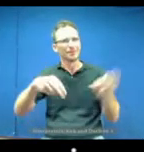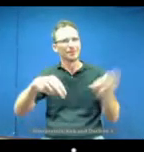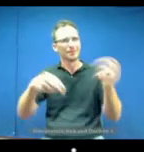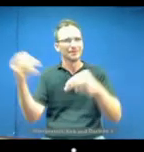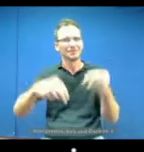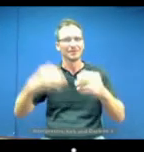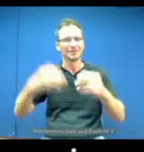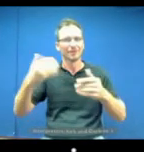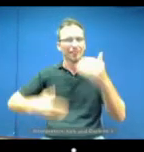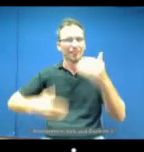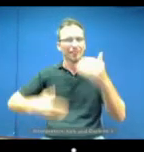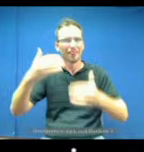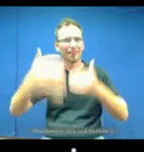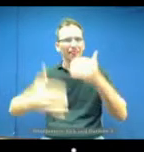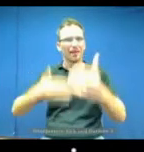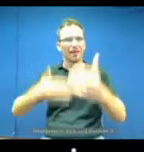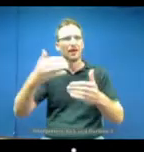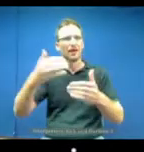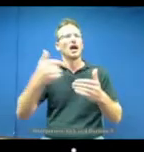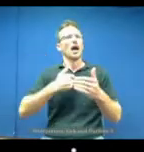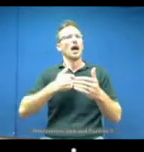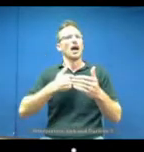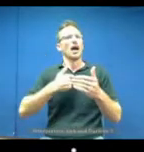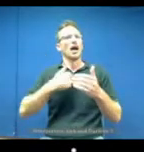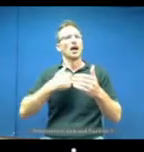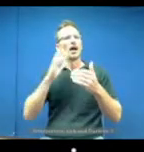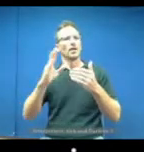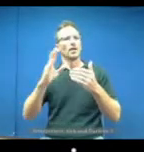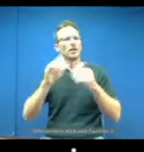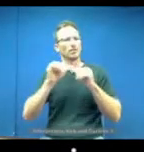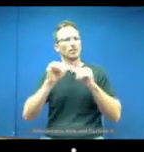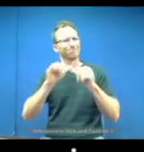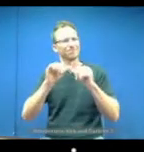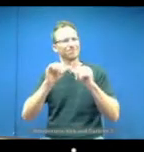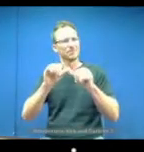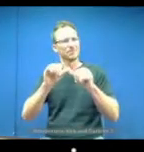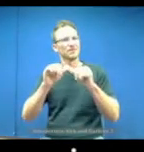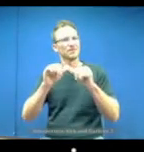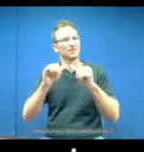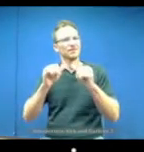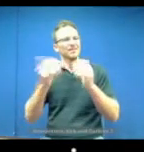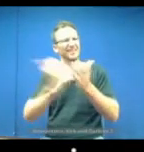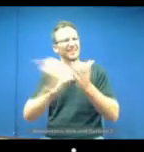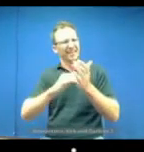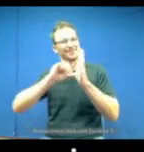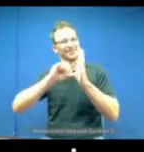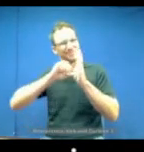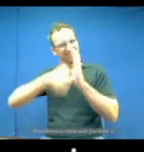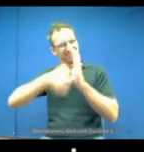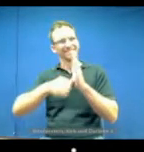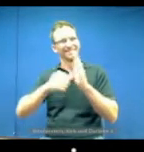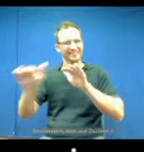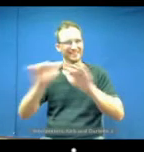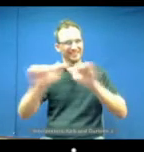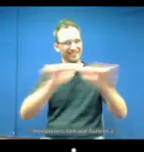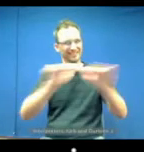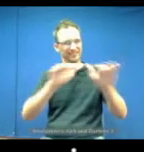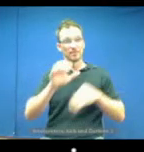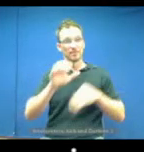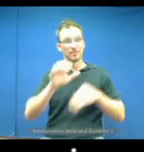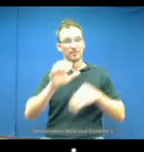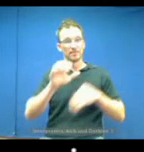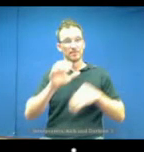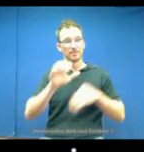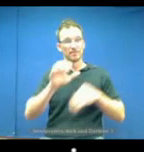keep seeing them pop up in my corner, I'm going to repeat that in the chat box there is a link to the PowerPoint because the